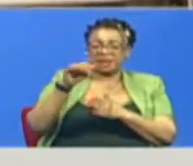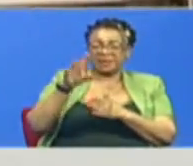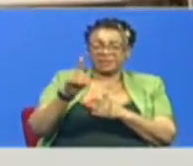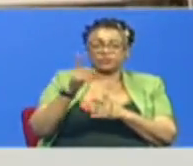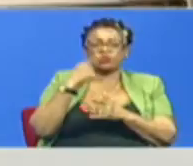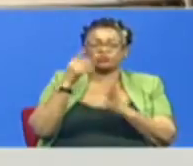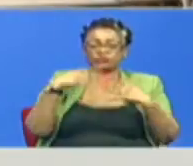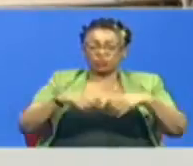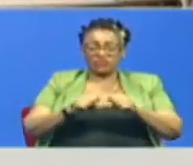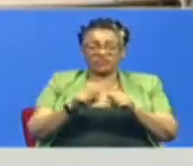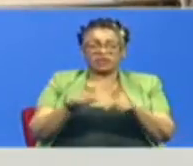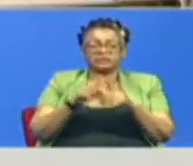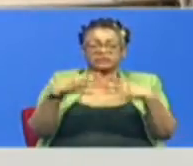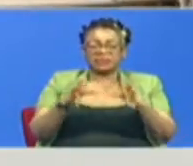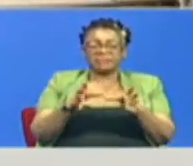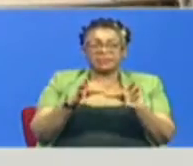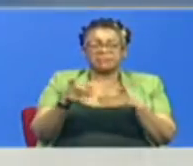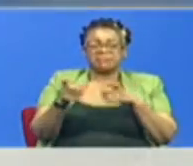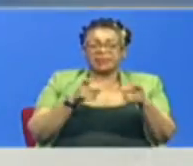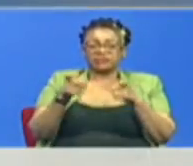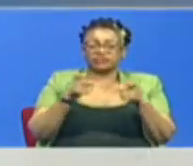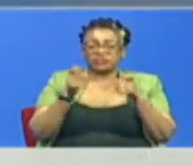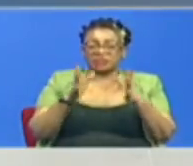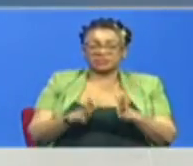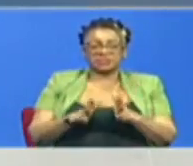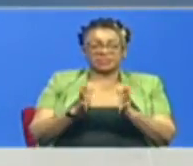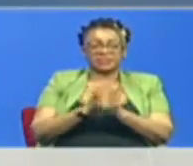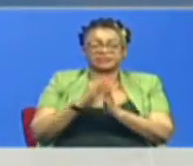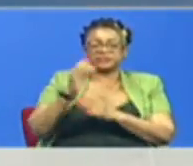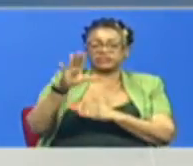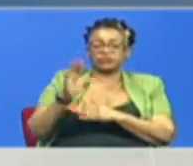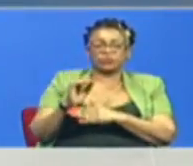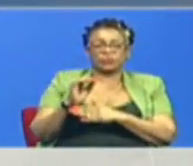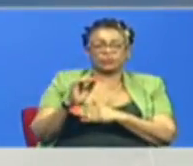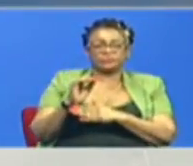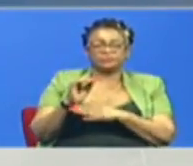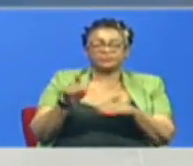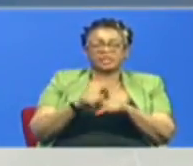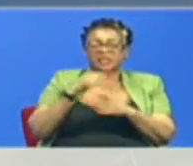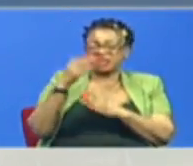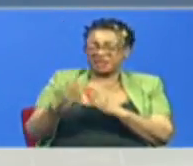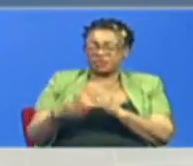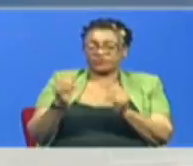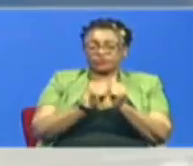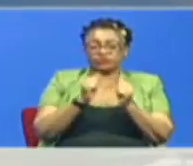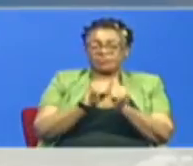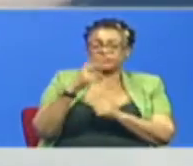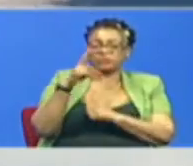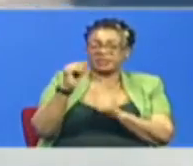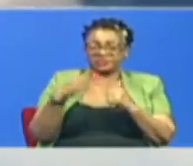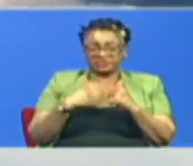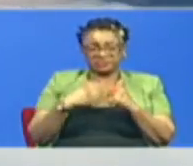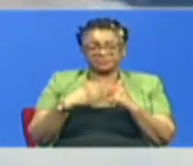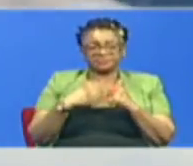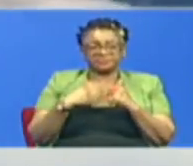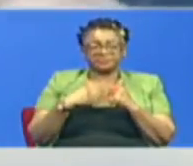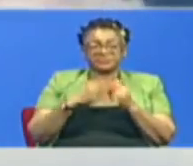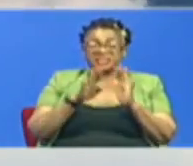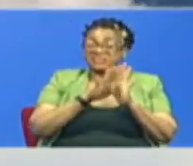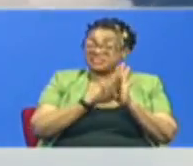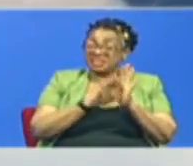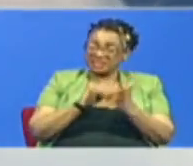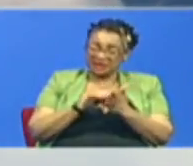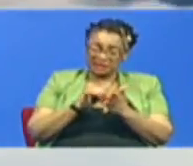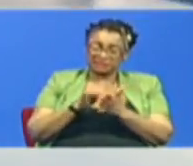over as the company's managing director and CEO at the end of October 2019, stating that his